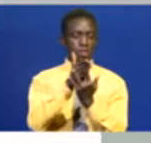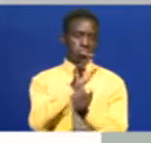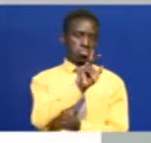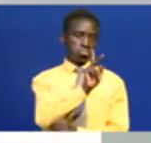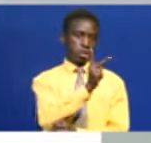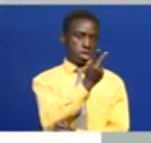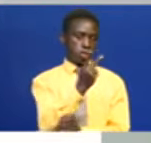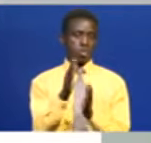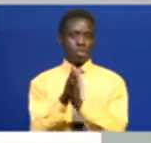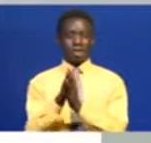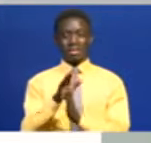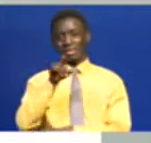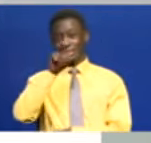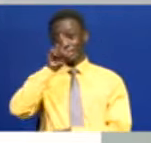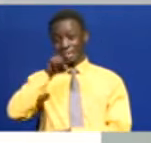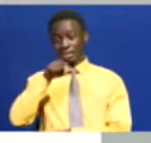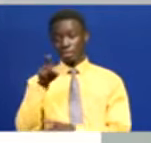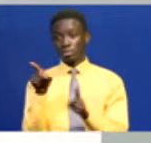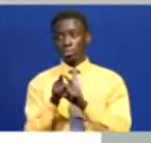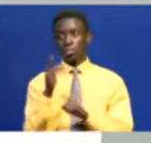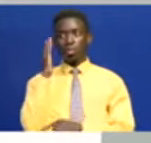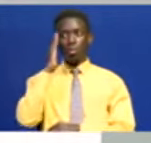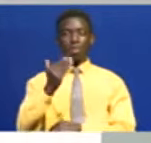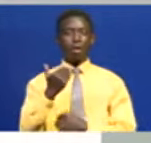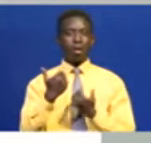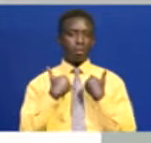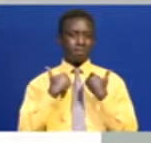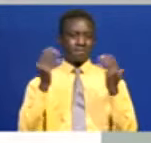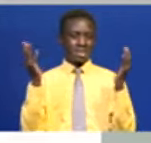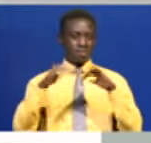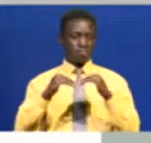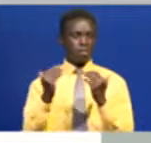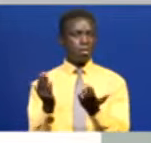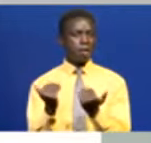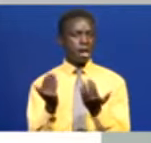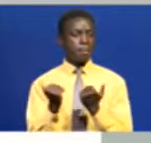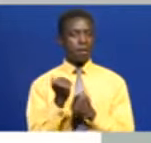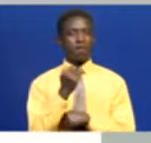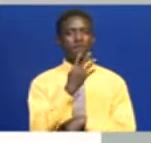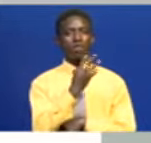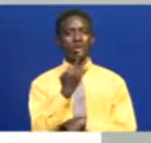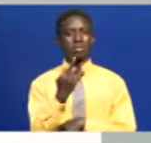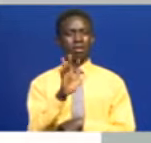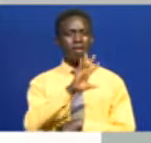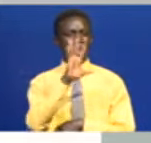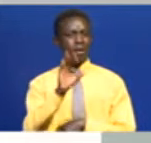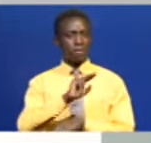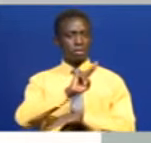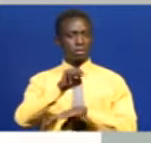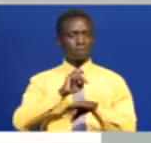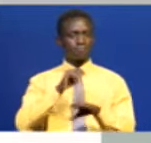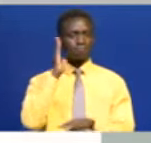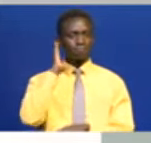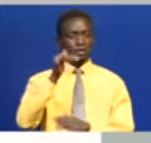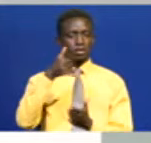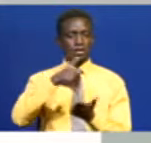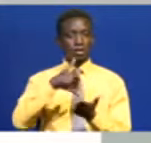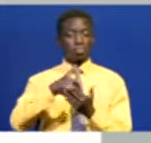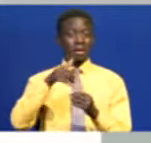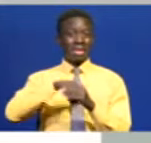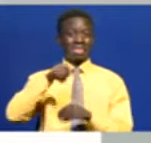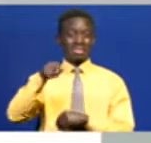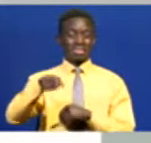also Turkey, because there is a conference that is coming up. 43 African nations will be taking part in that